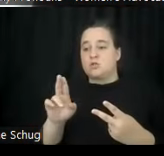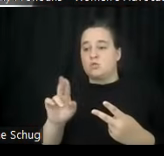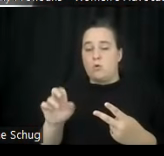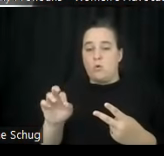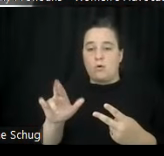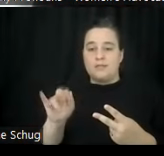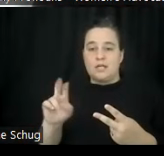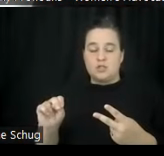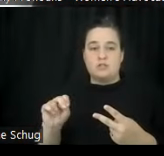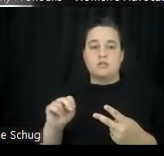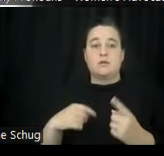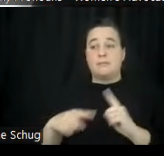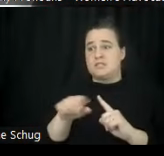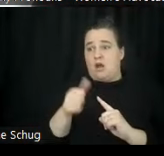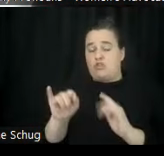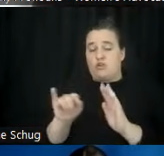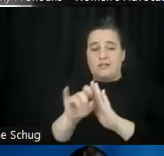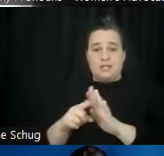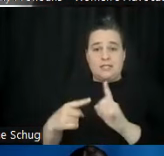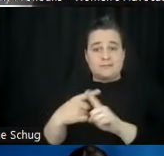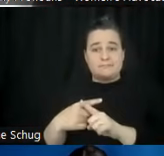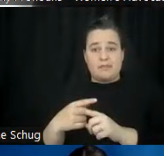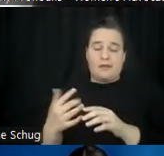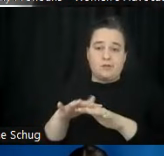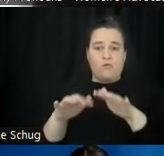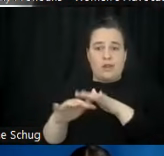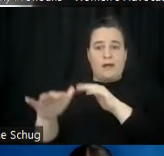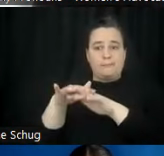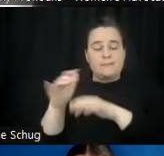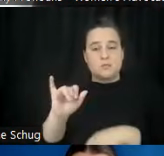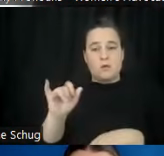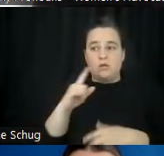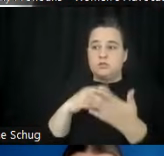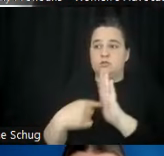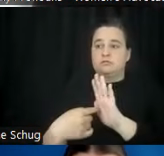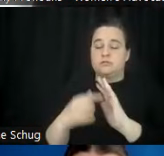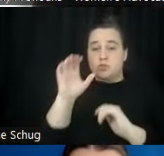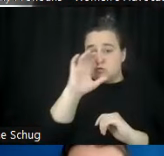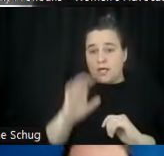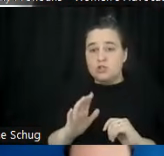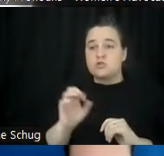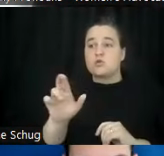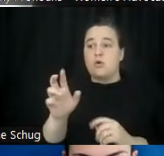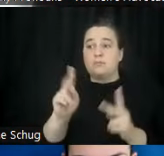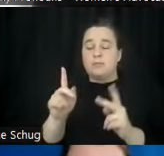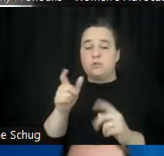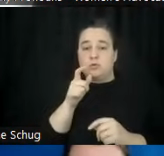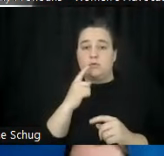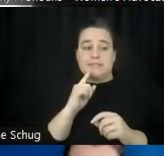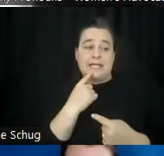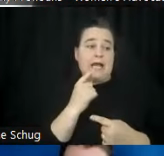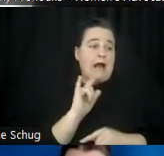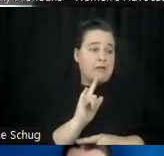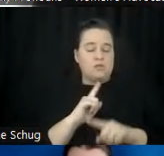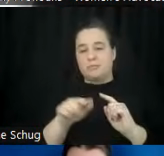other intersecting identities too, to complete strangers or to people who claim that they love them but might not do so